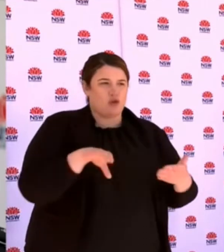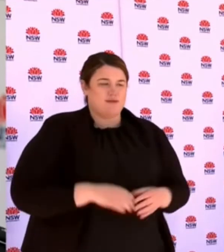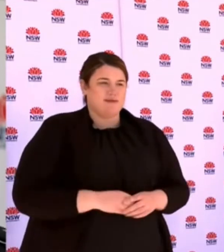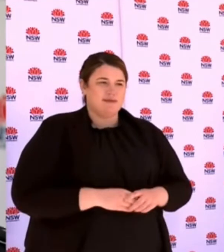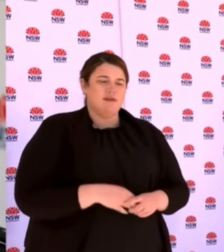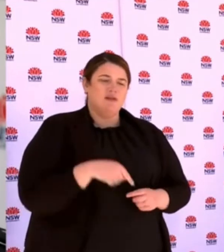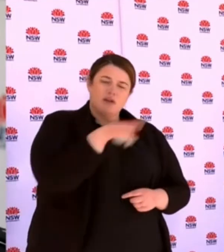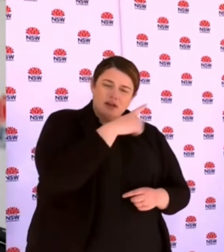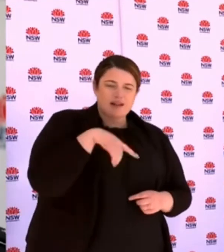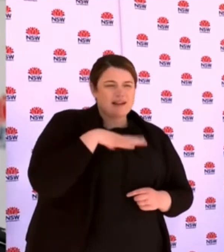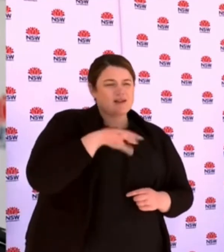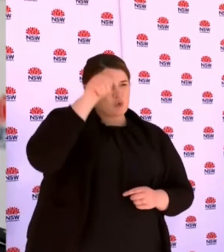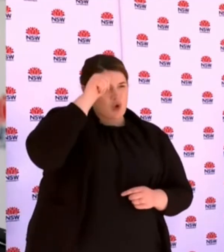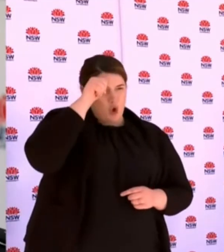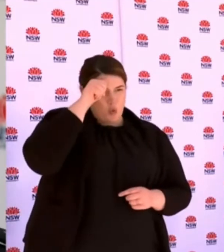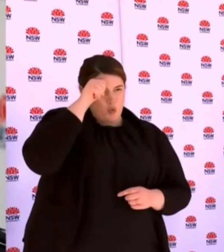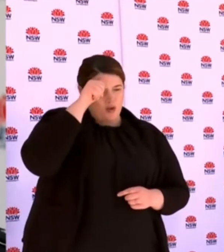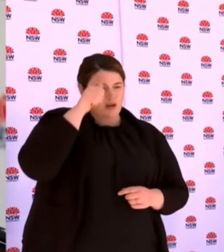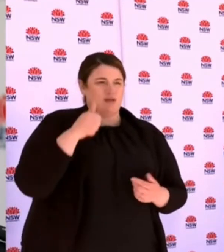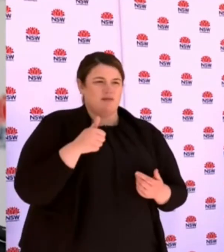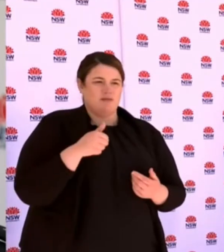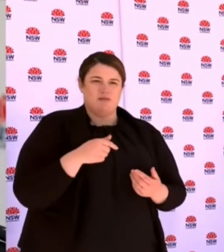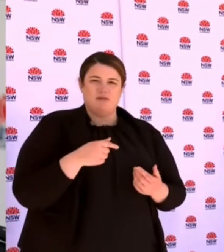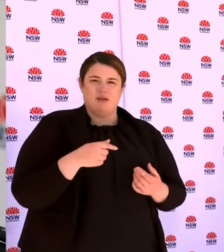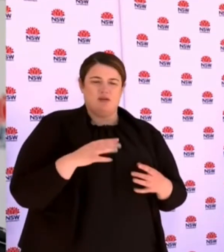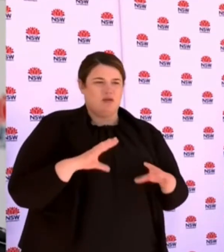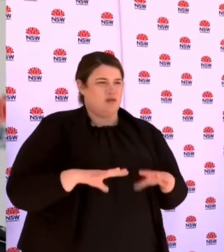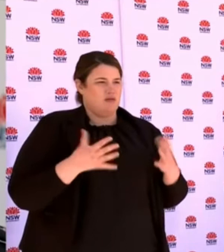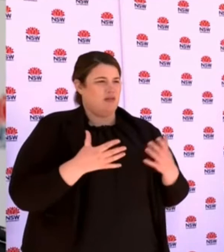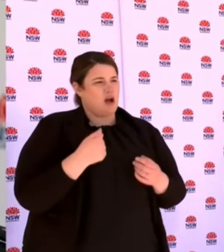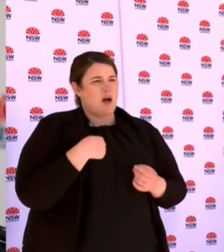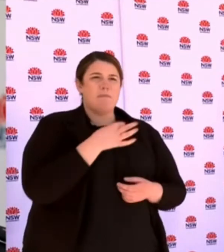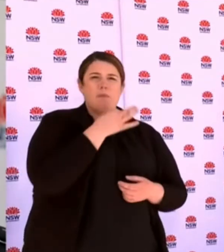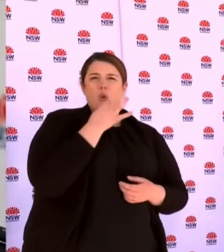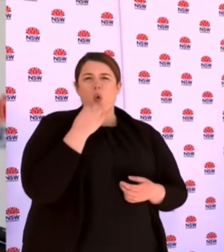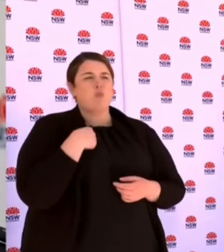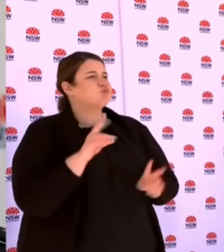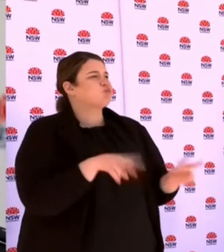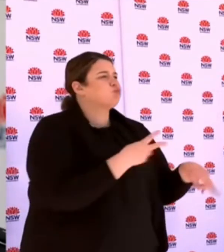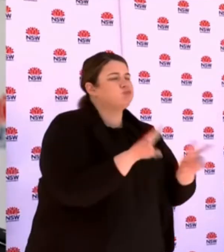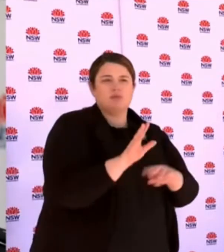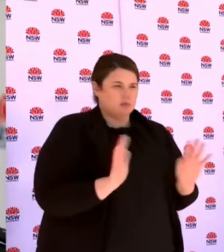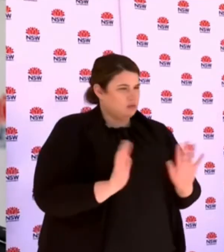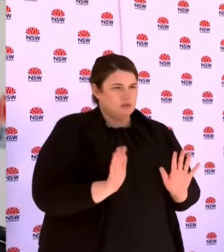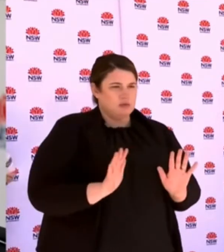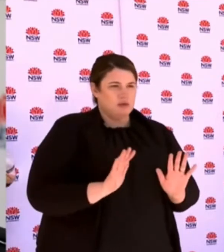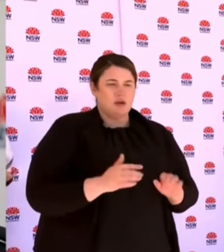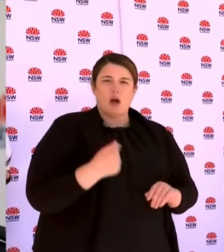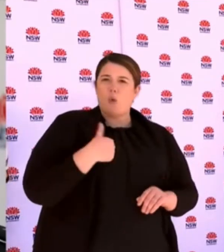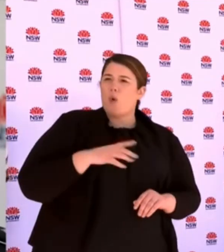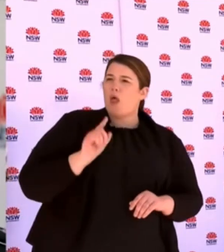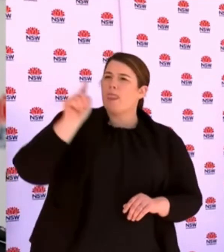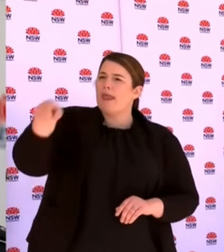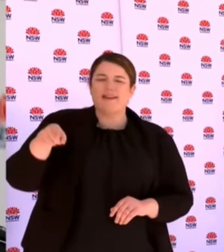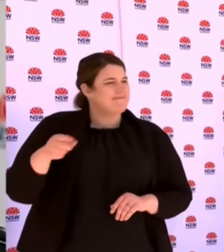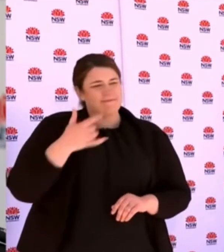$1,000. People need to be aware that it's not just a choice about being bored. It's not then just a choice about where you